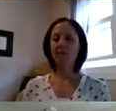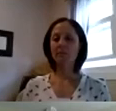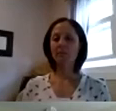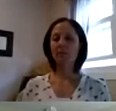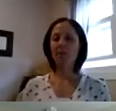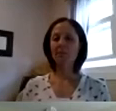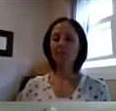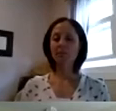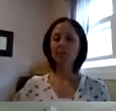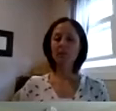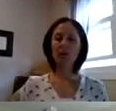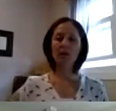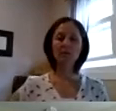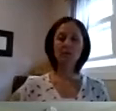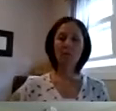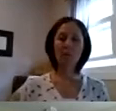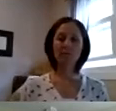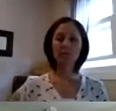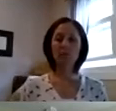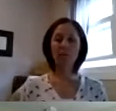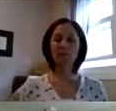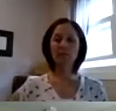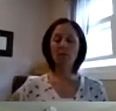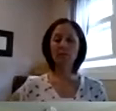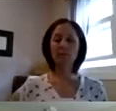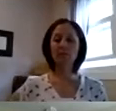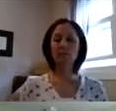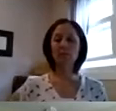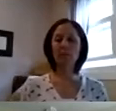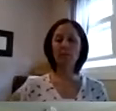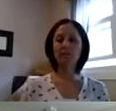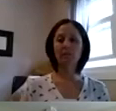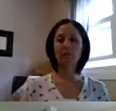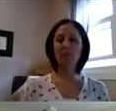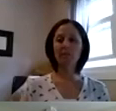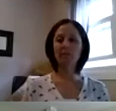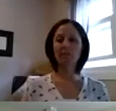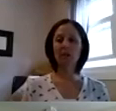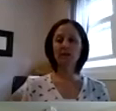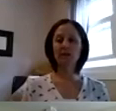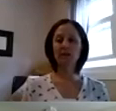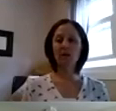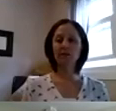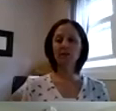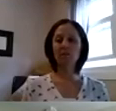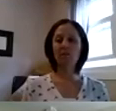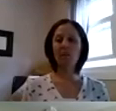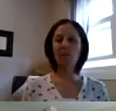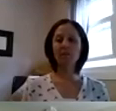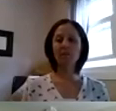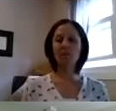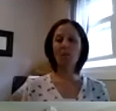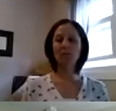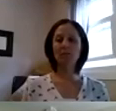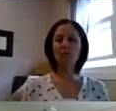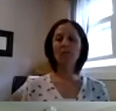to be a FY21 fiscal year grant? So the residencies, would they need to be completed by June 30,